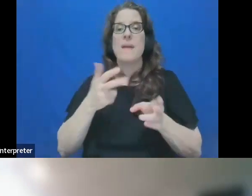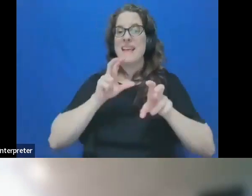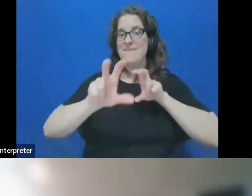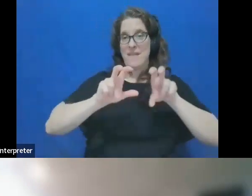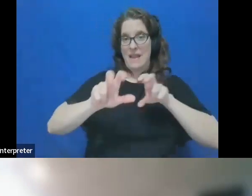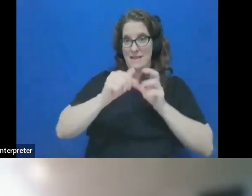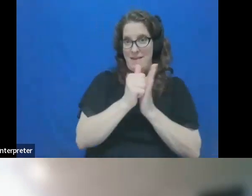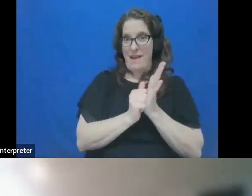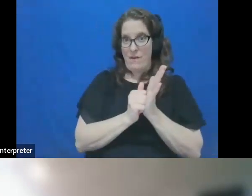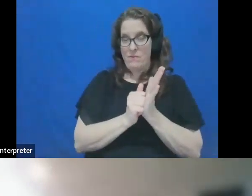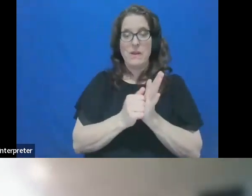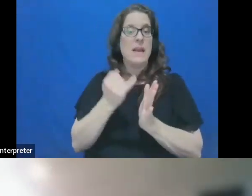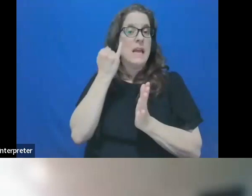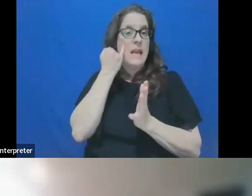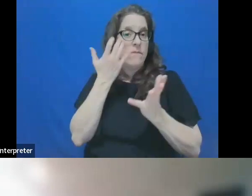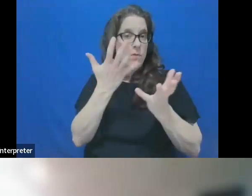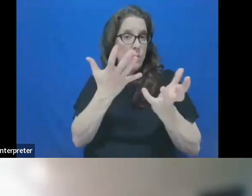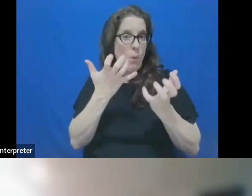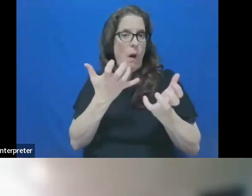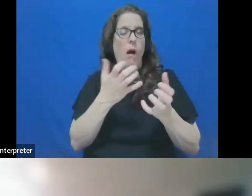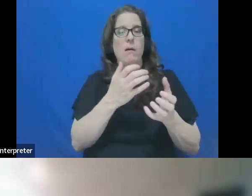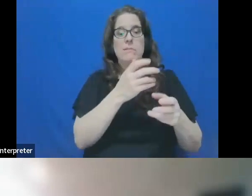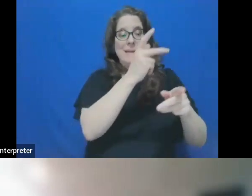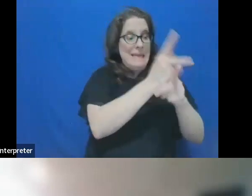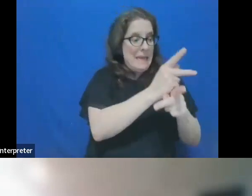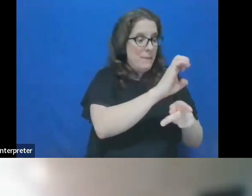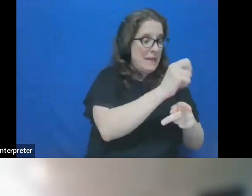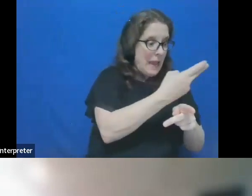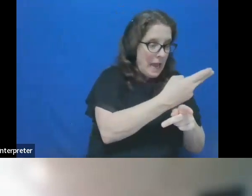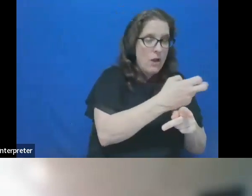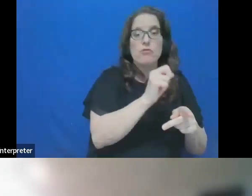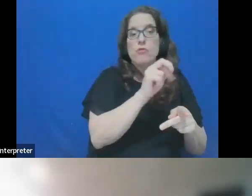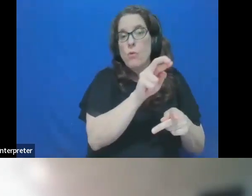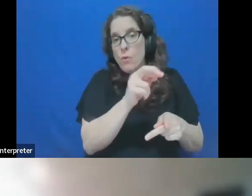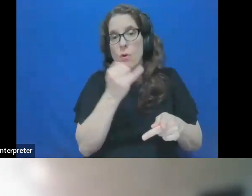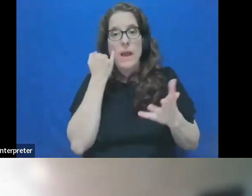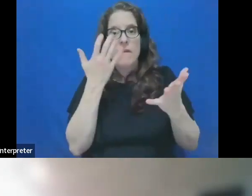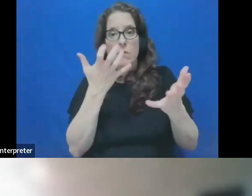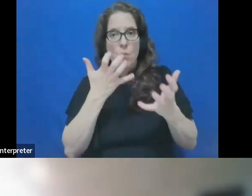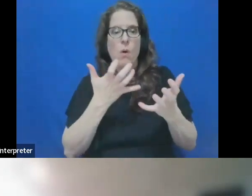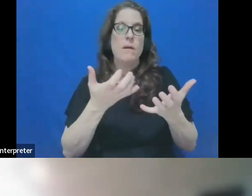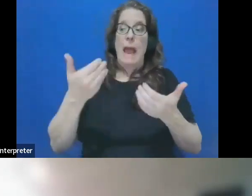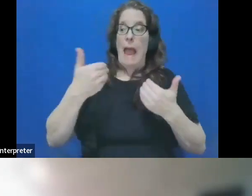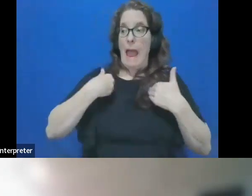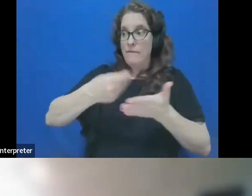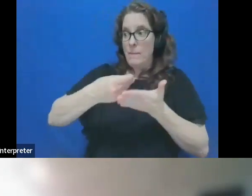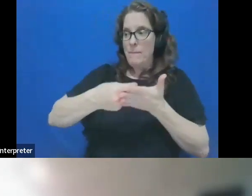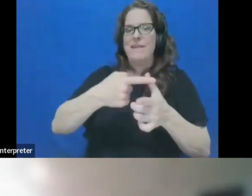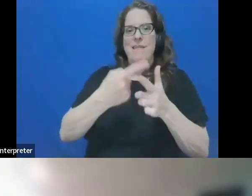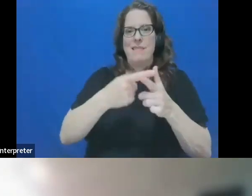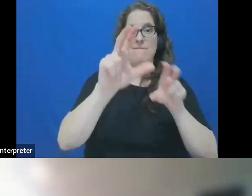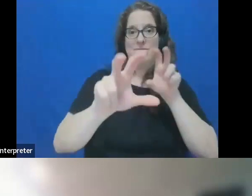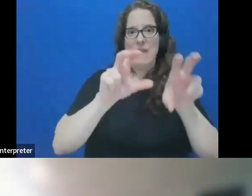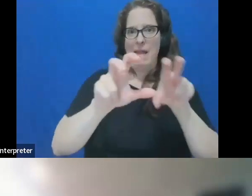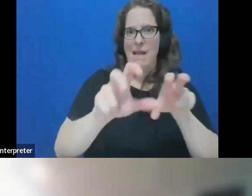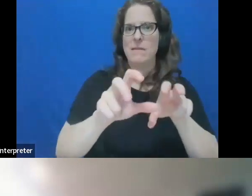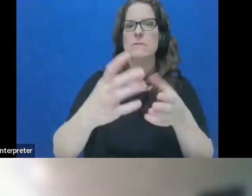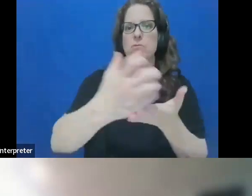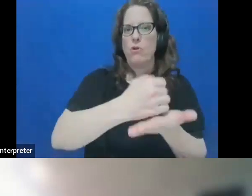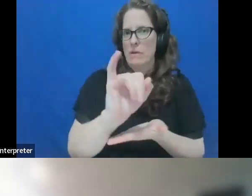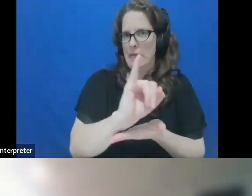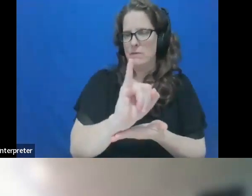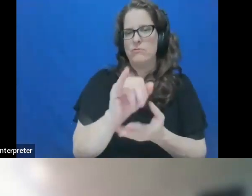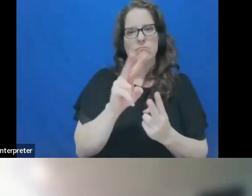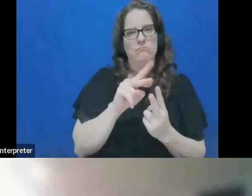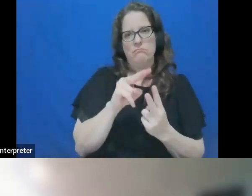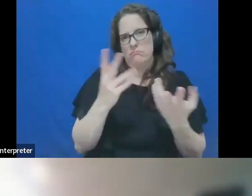cash, or if you would like to invest them. All right, thanks so much. The next question is, how